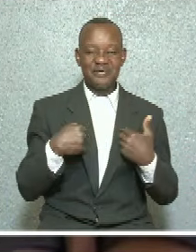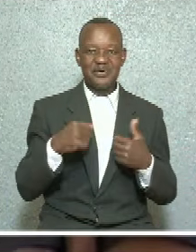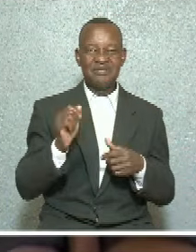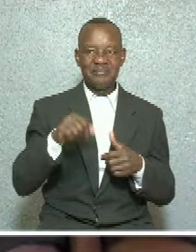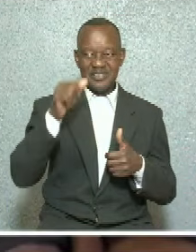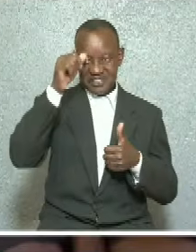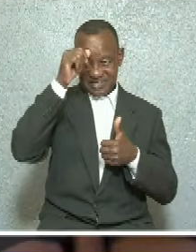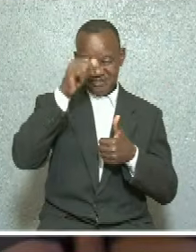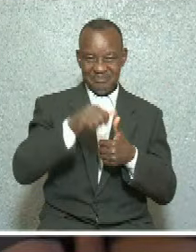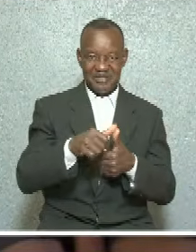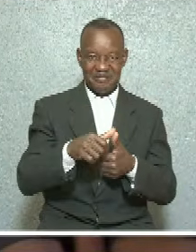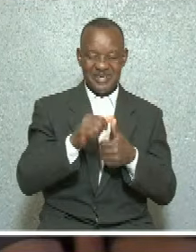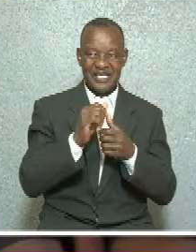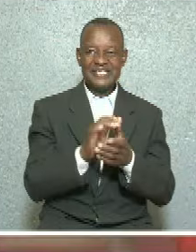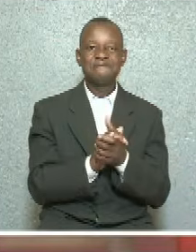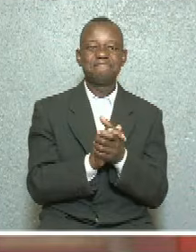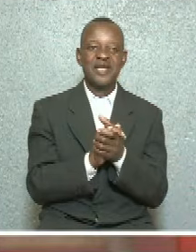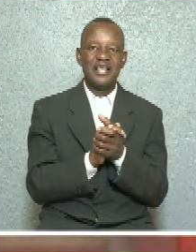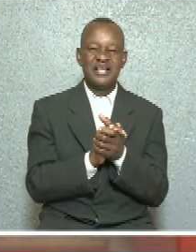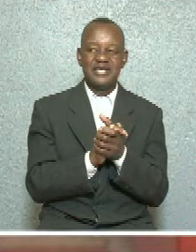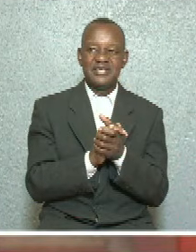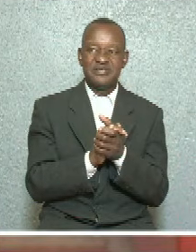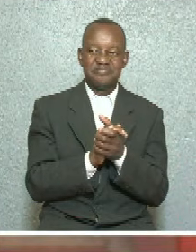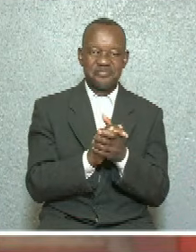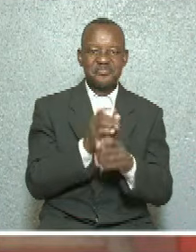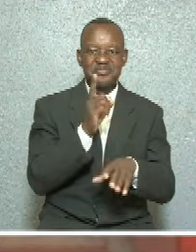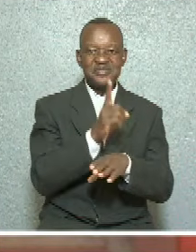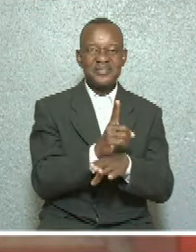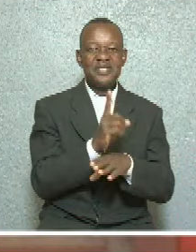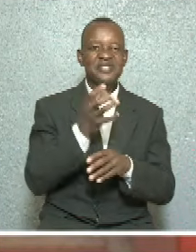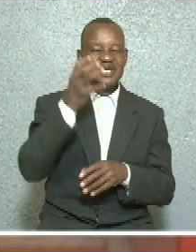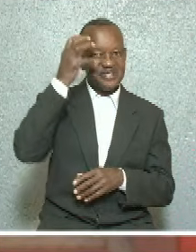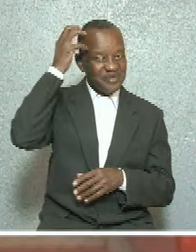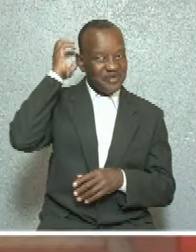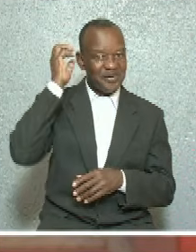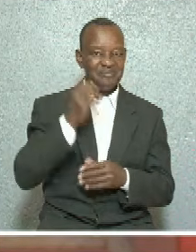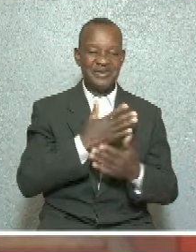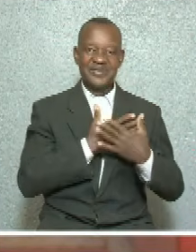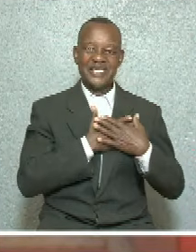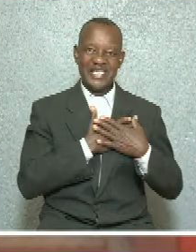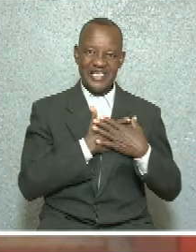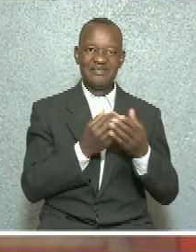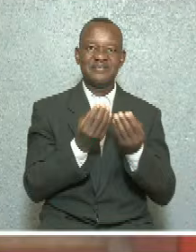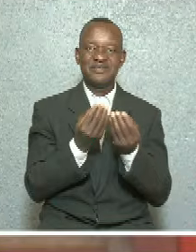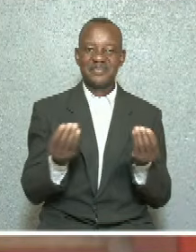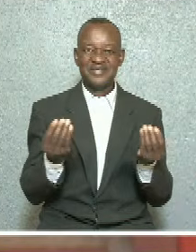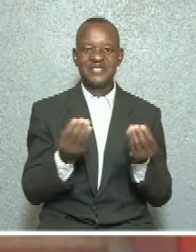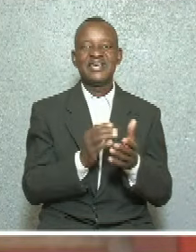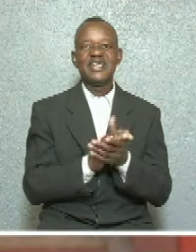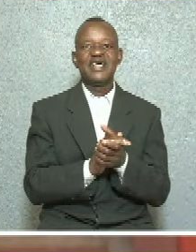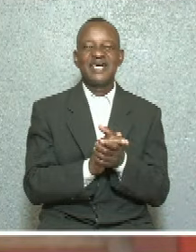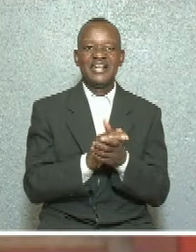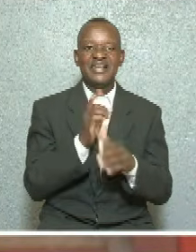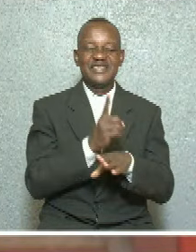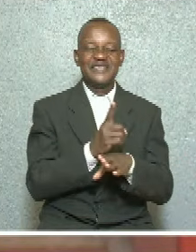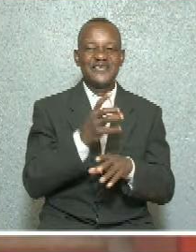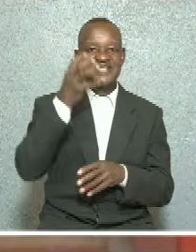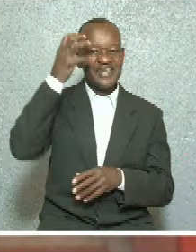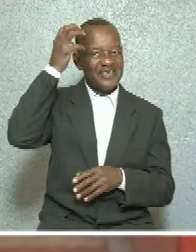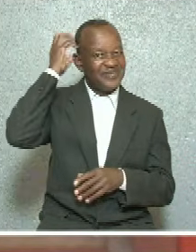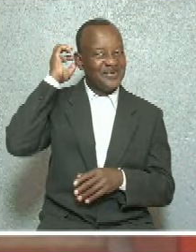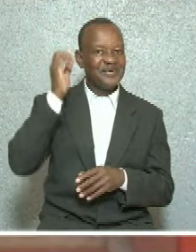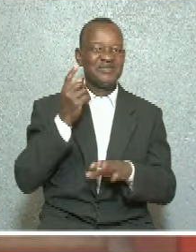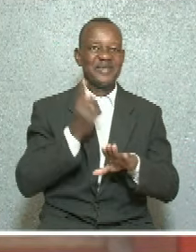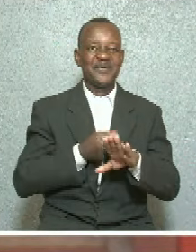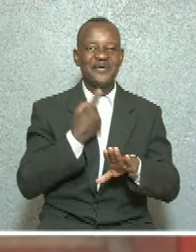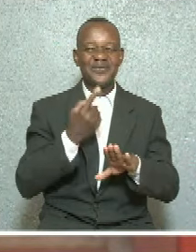Namibian children. Dr. Sam Shafishuna Nujoma always used to say, I don't know if I should make this reference, I don't